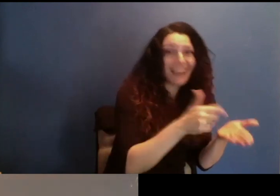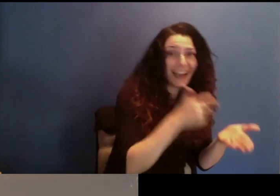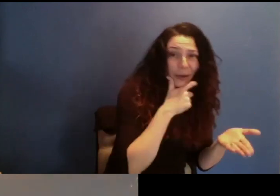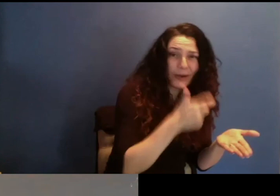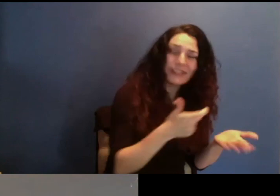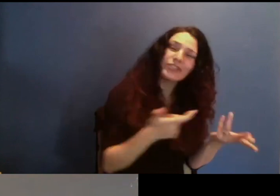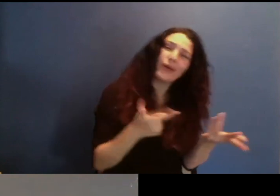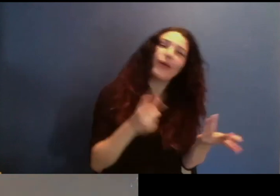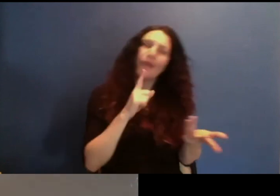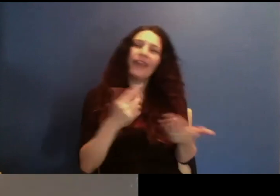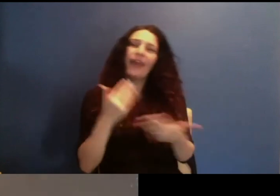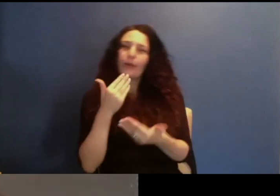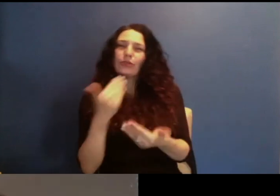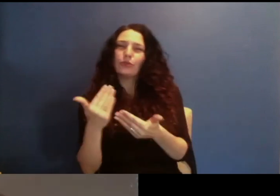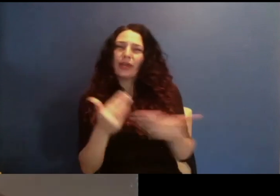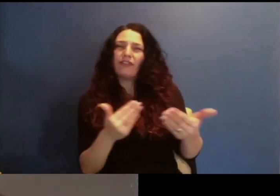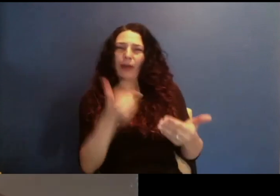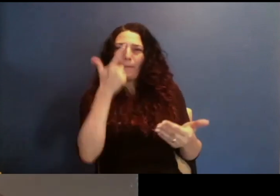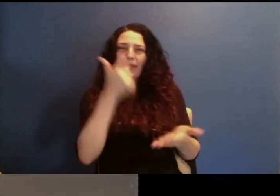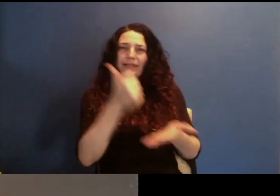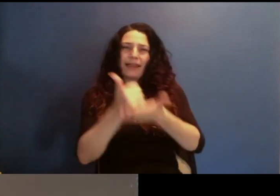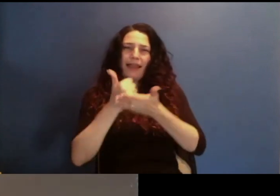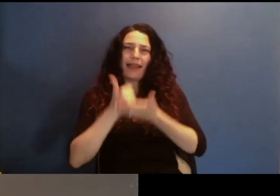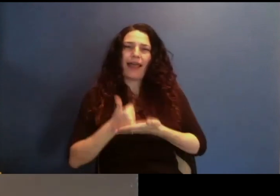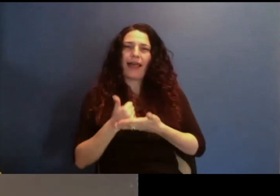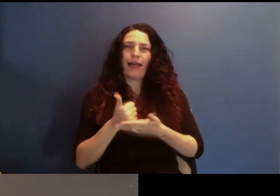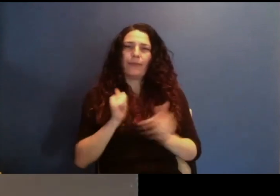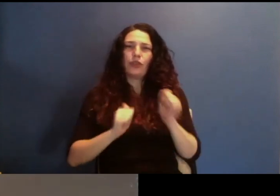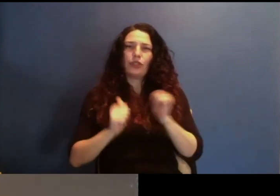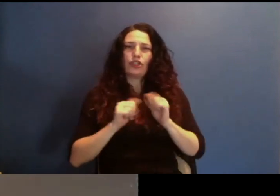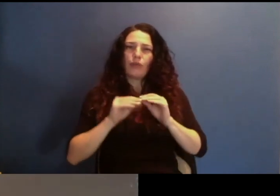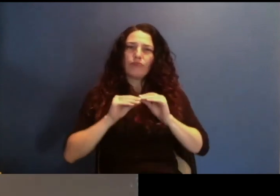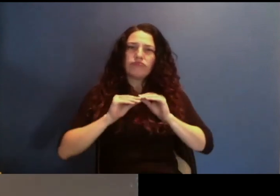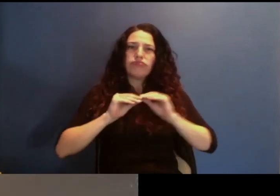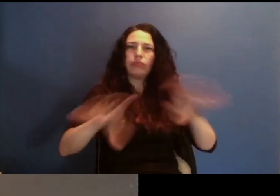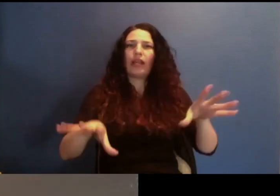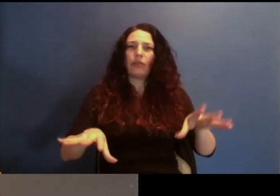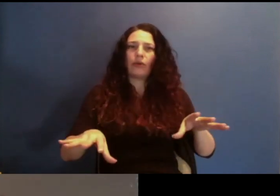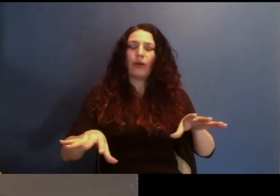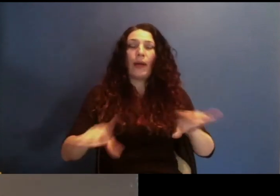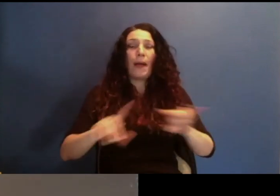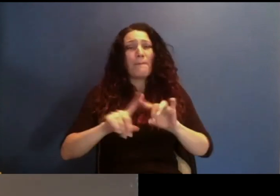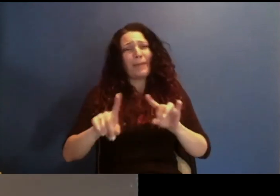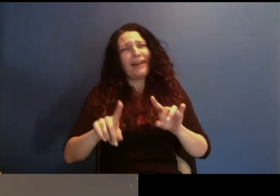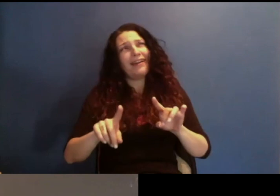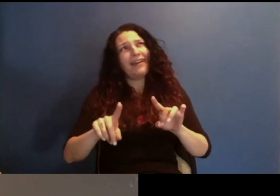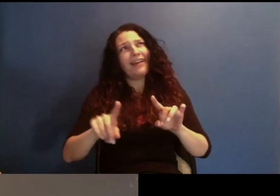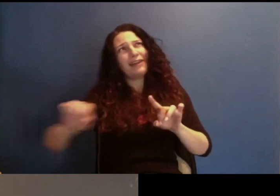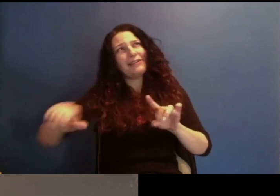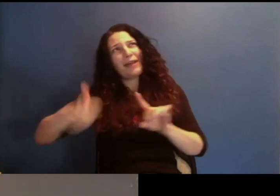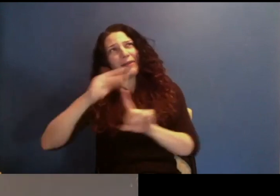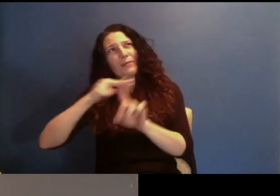show break through. On the other, I would not do it again.